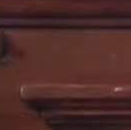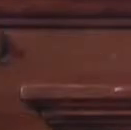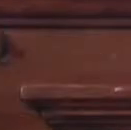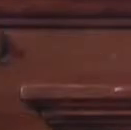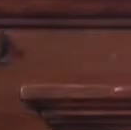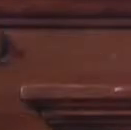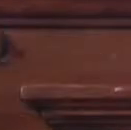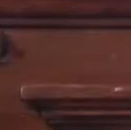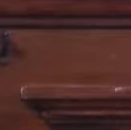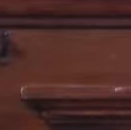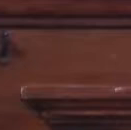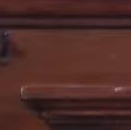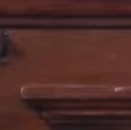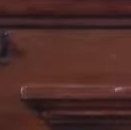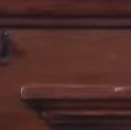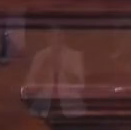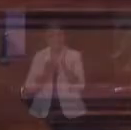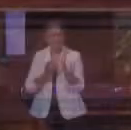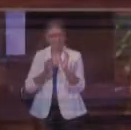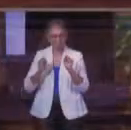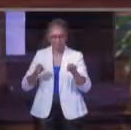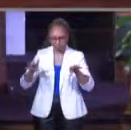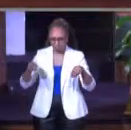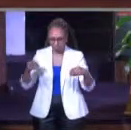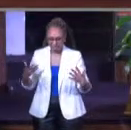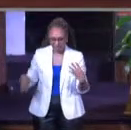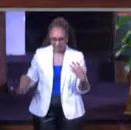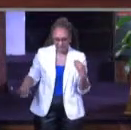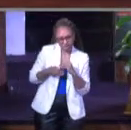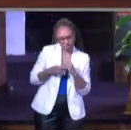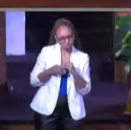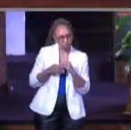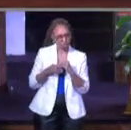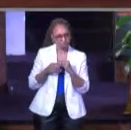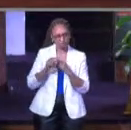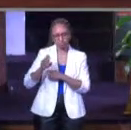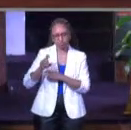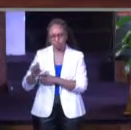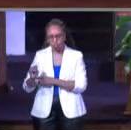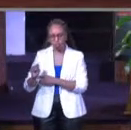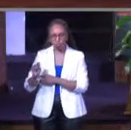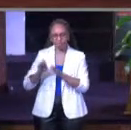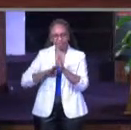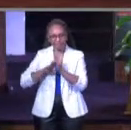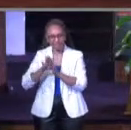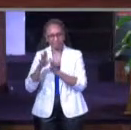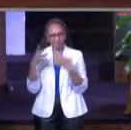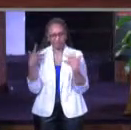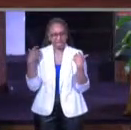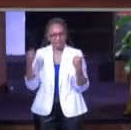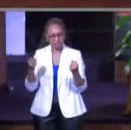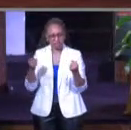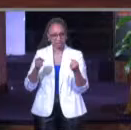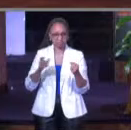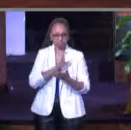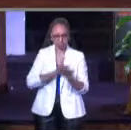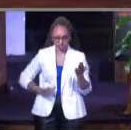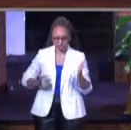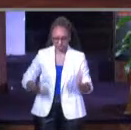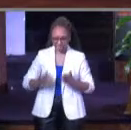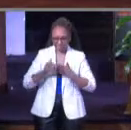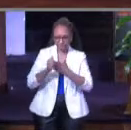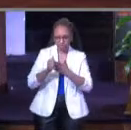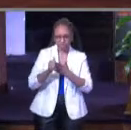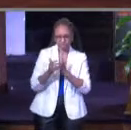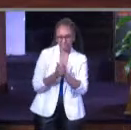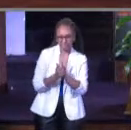an entity designed to give them an extra tool in the development of healthy Christian leadership skills, be sure